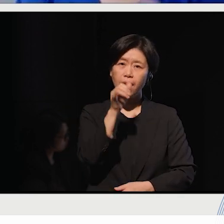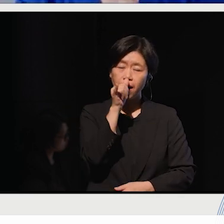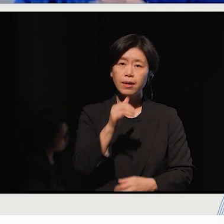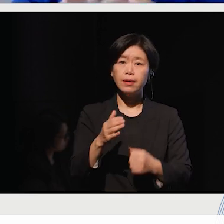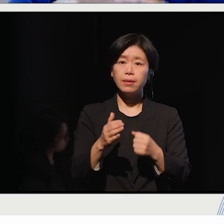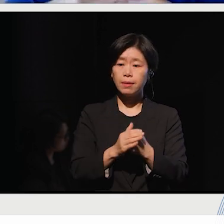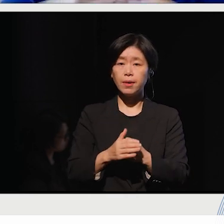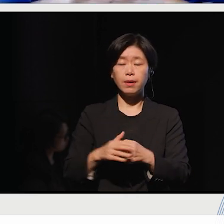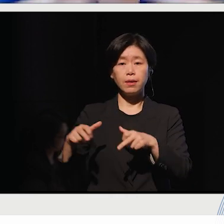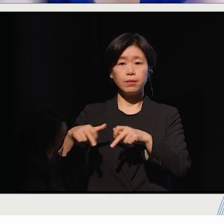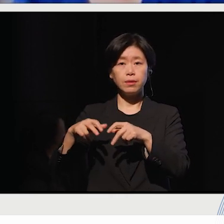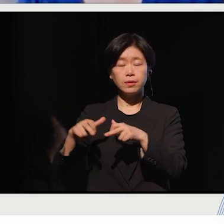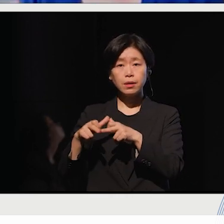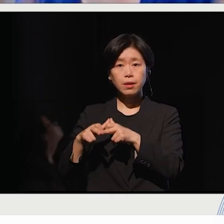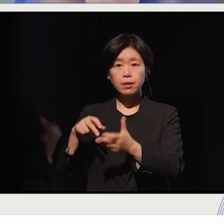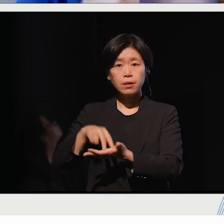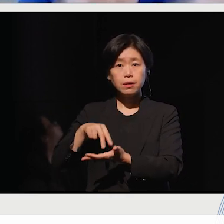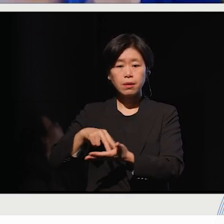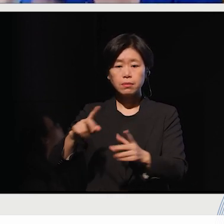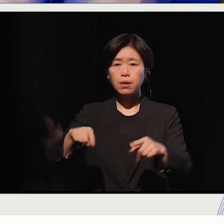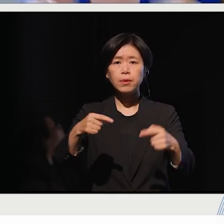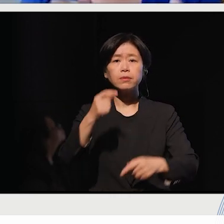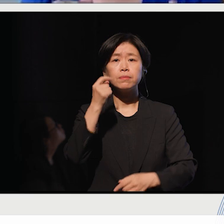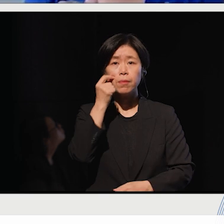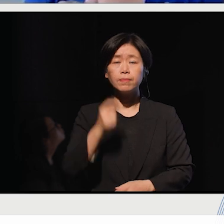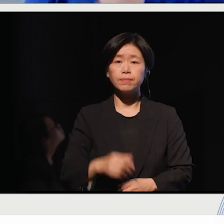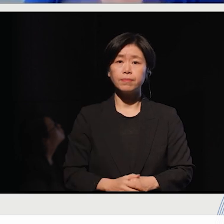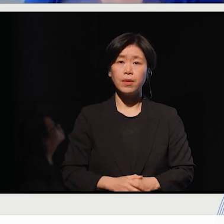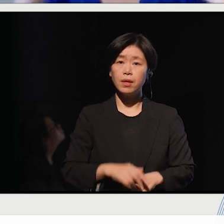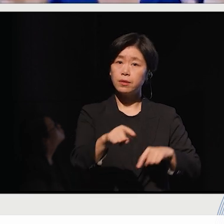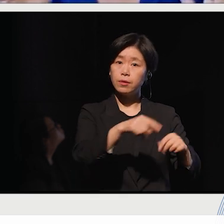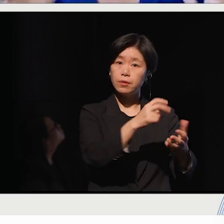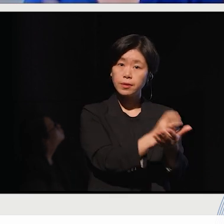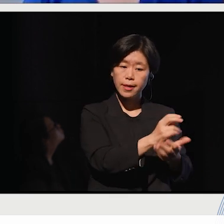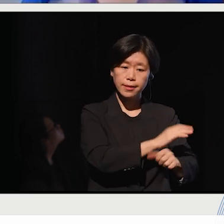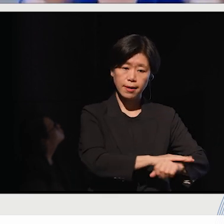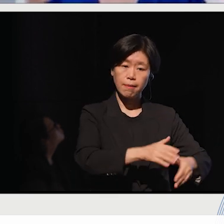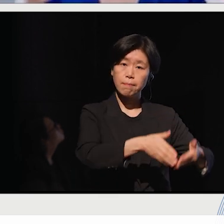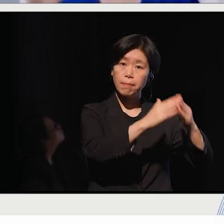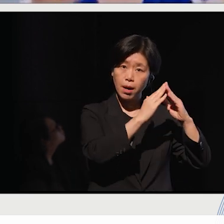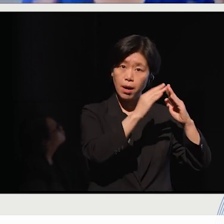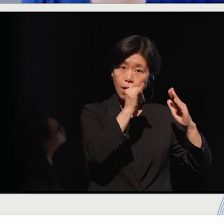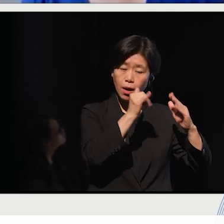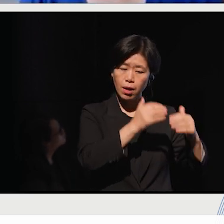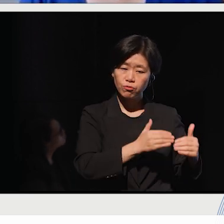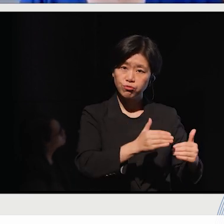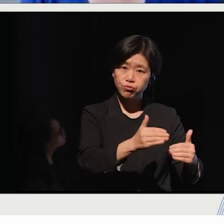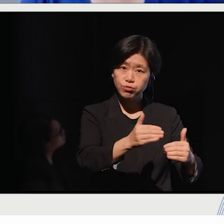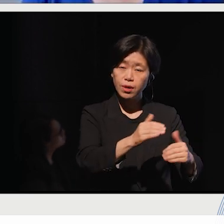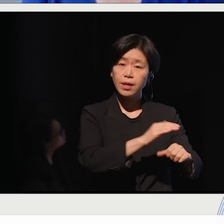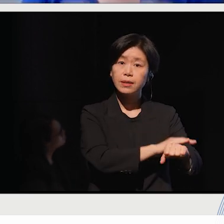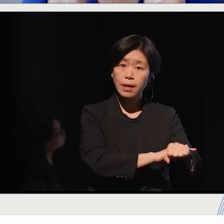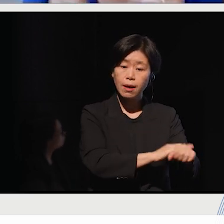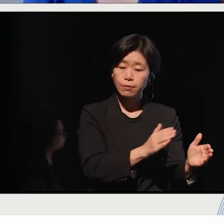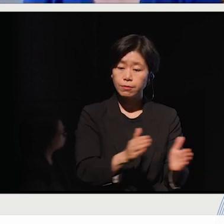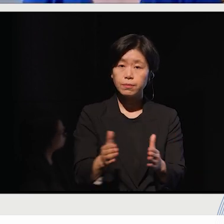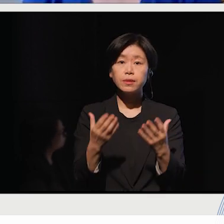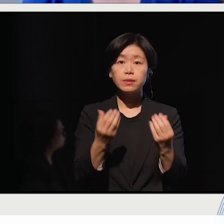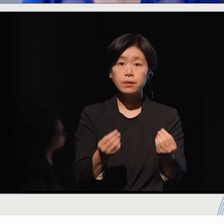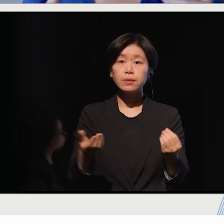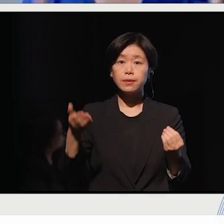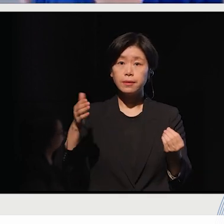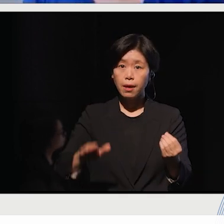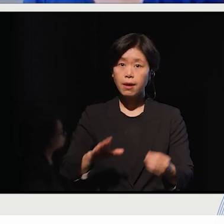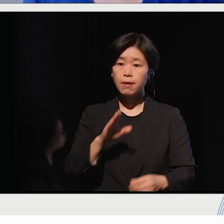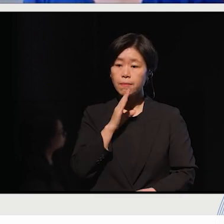your policies in place, to really have your planned actions in order, but then on the day of when it's